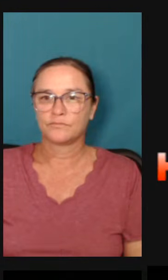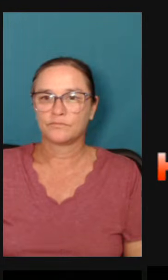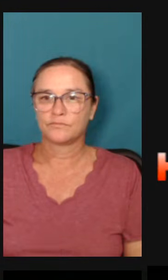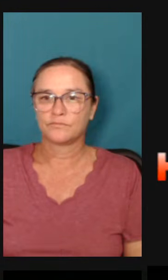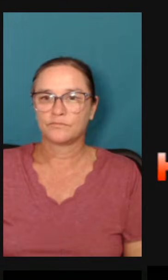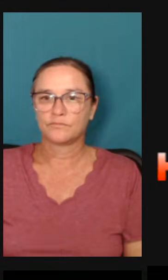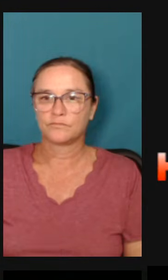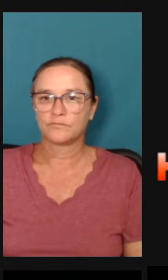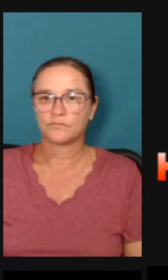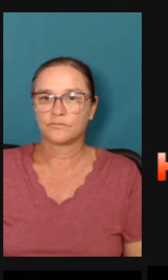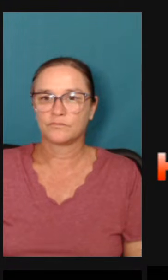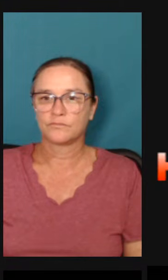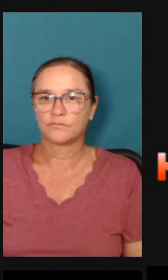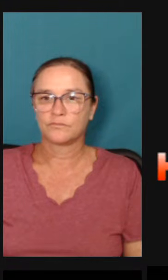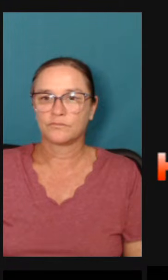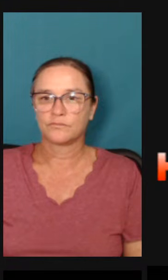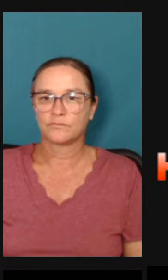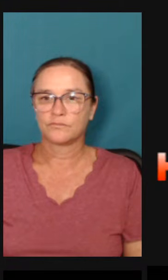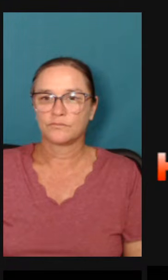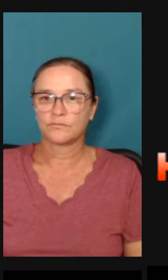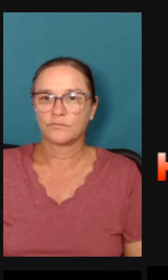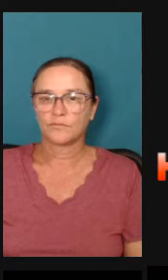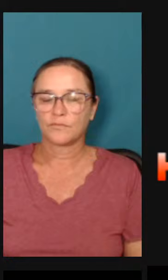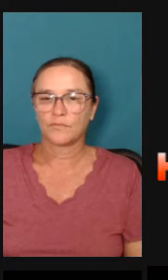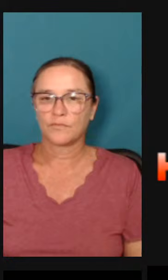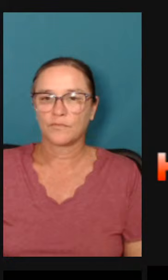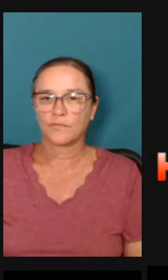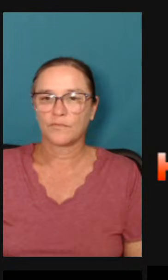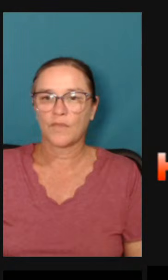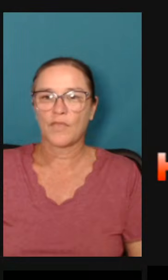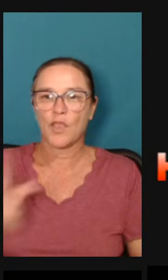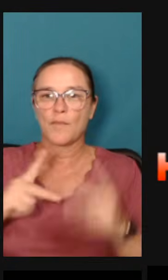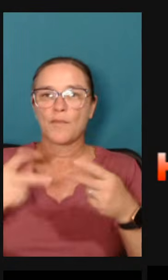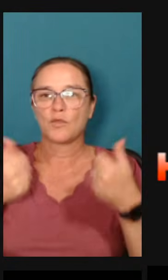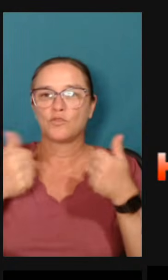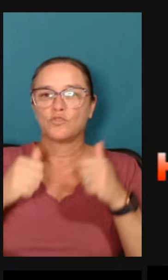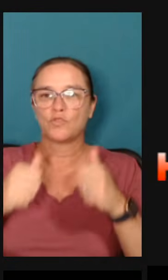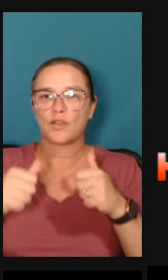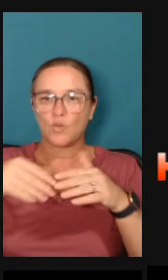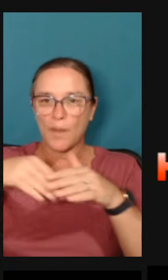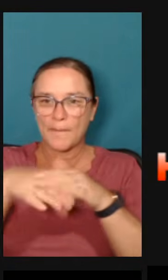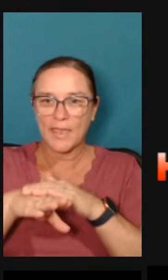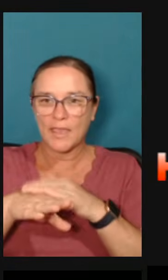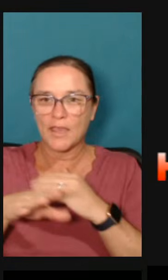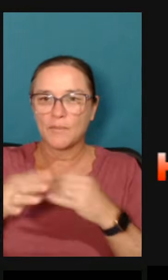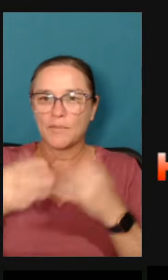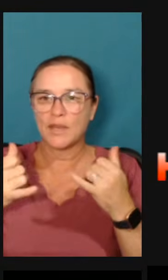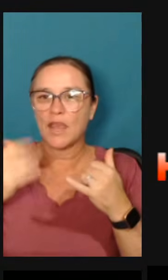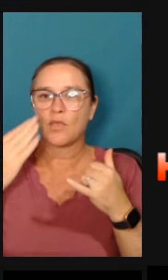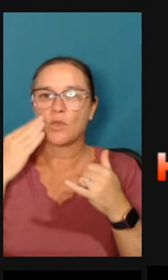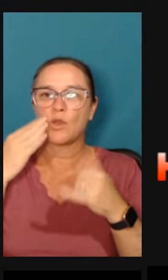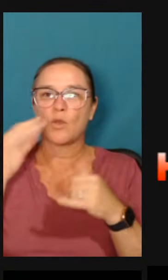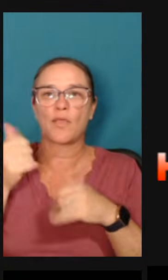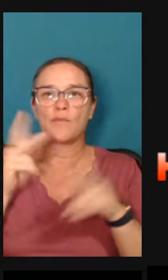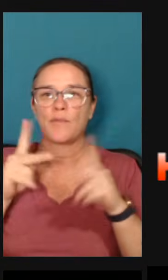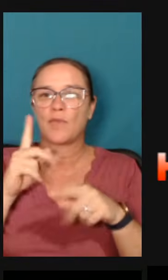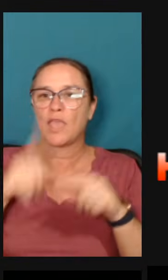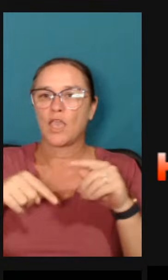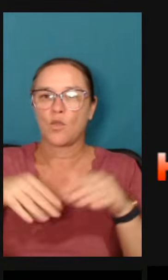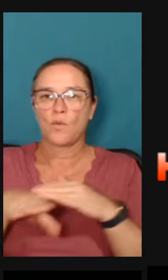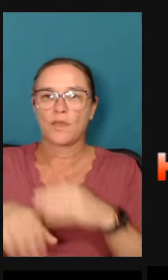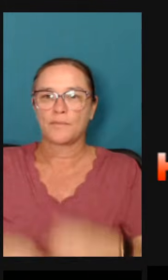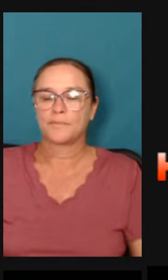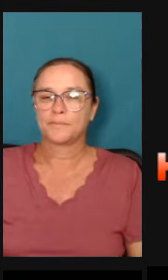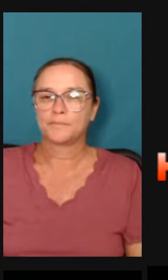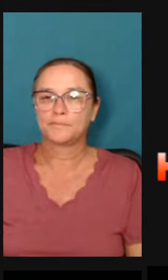just were. Oh, they're stopping them. Oh, they're probably not letting anyone else go. Yeah. We got That's lucky. what it is.